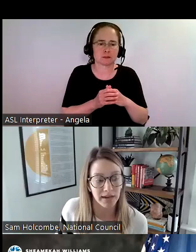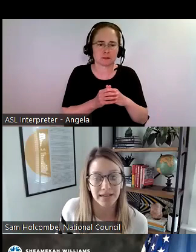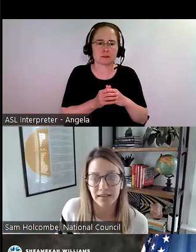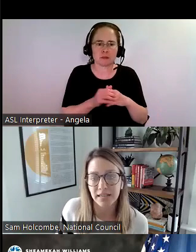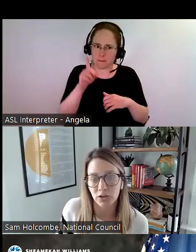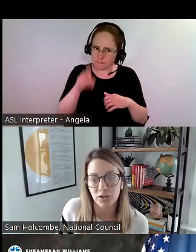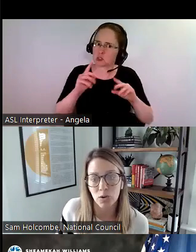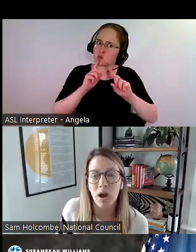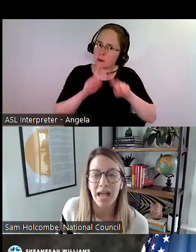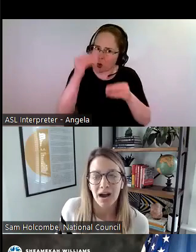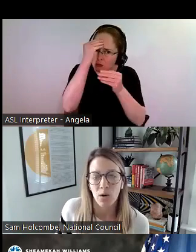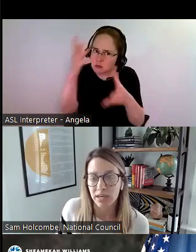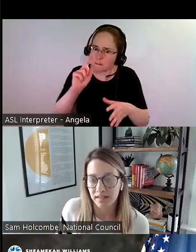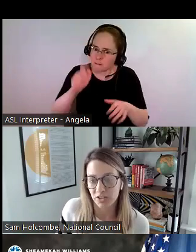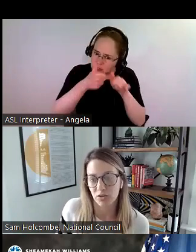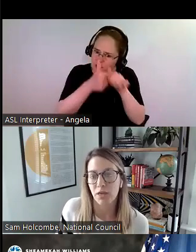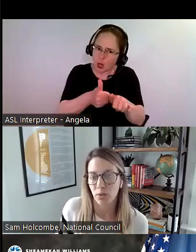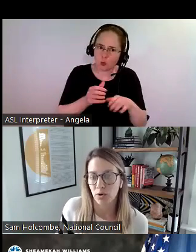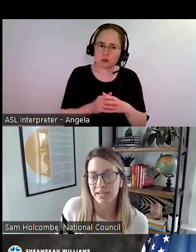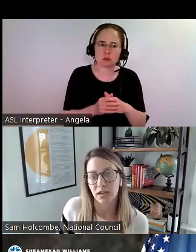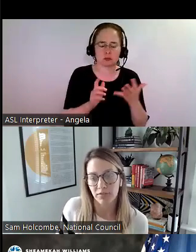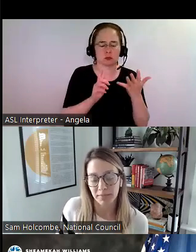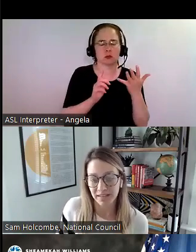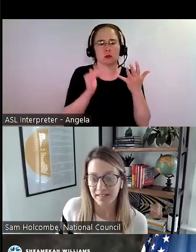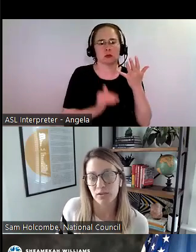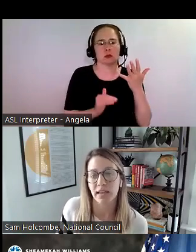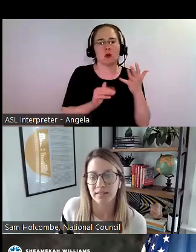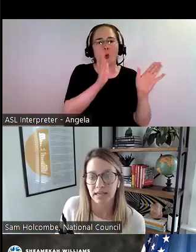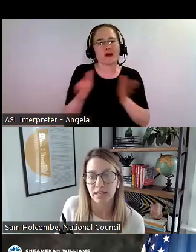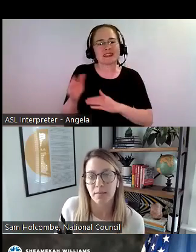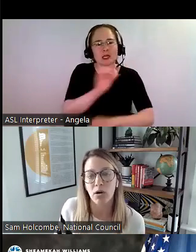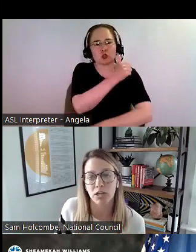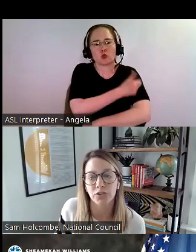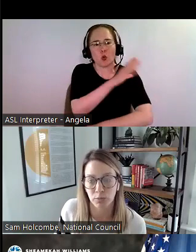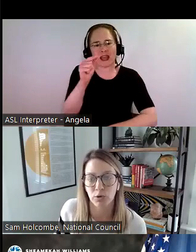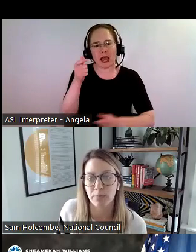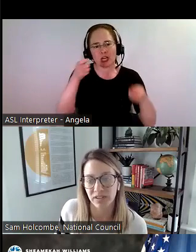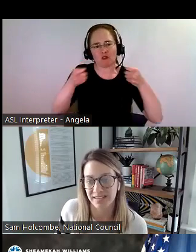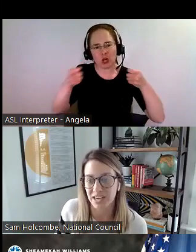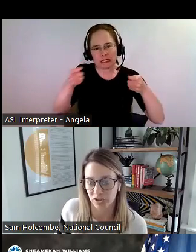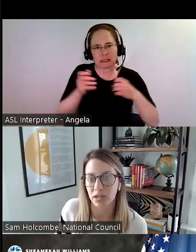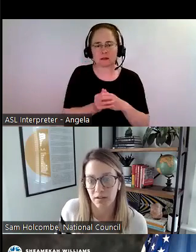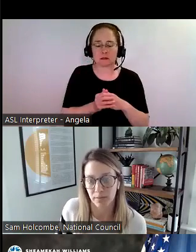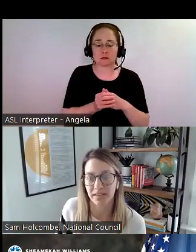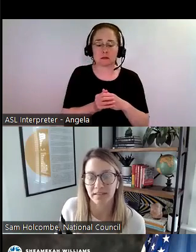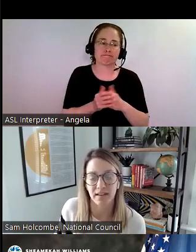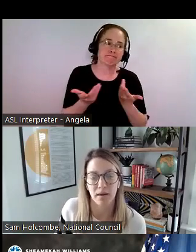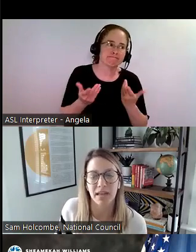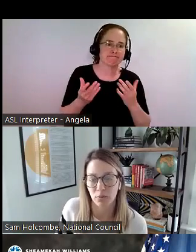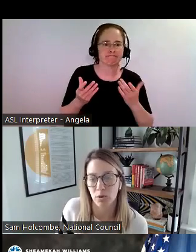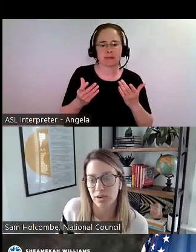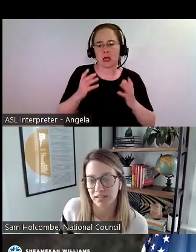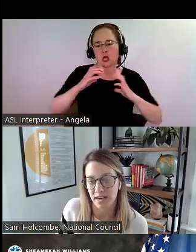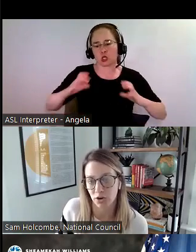must report on and adhere to. Organizational authority and government. So that's thinking about consumer representation in